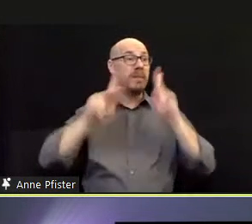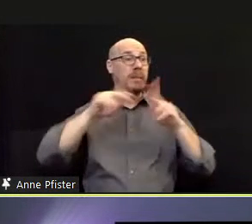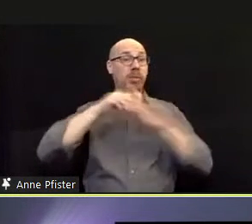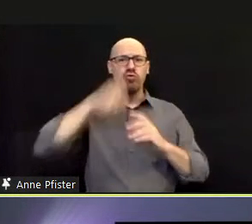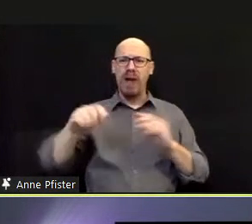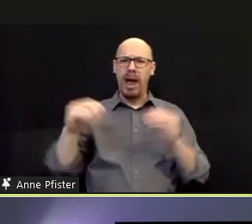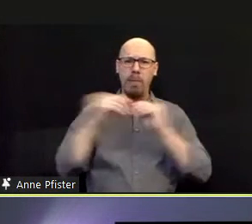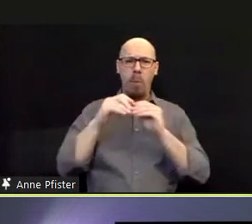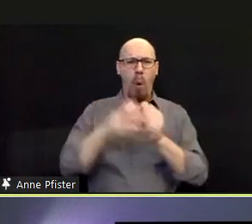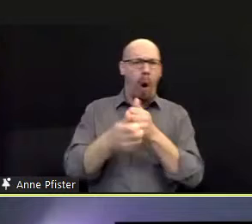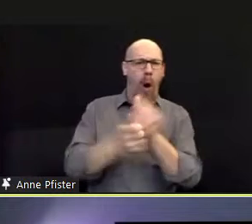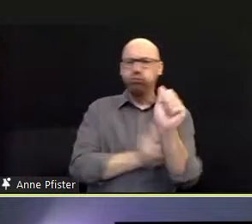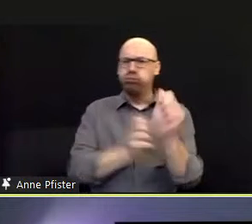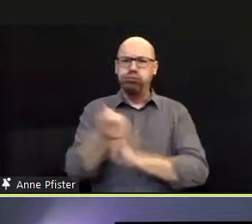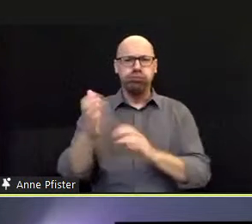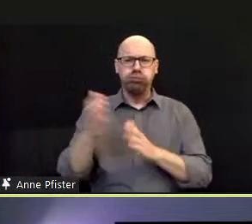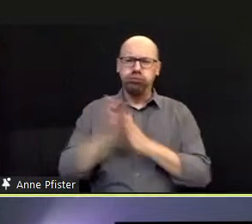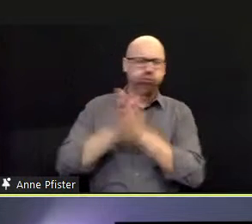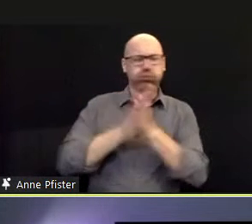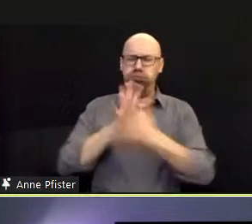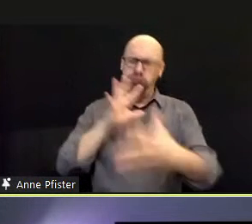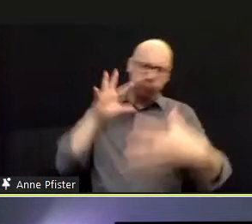Ukrainian state? So thank you.